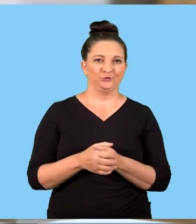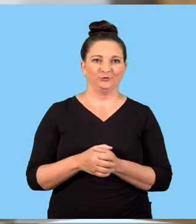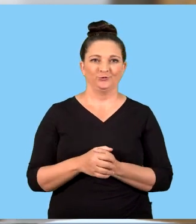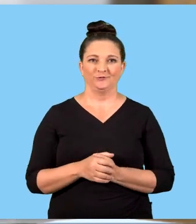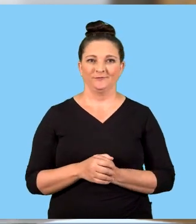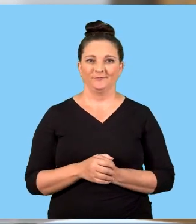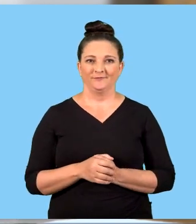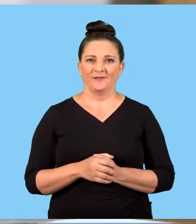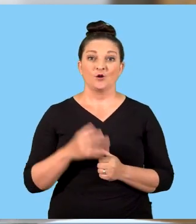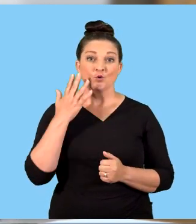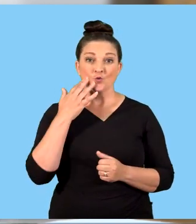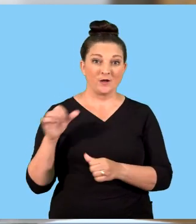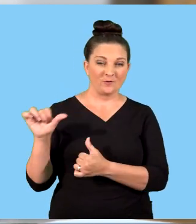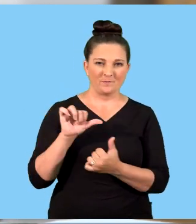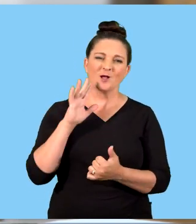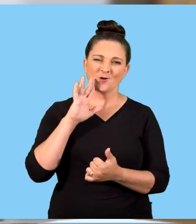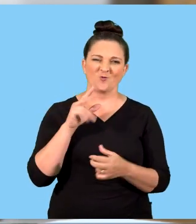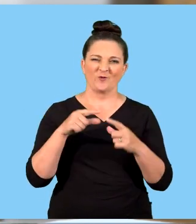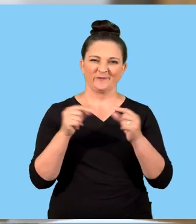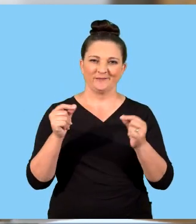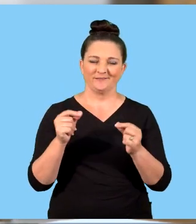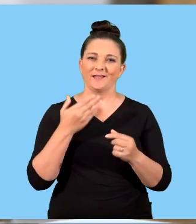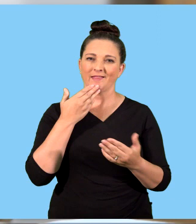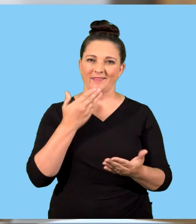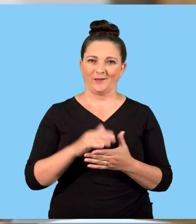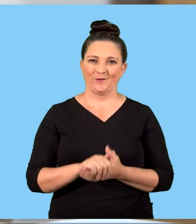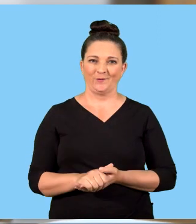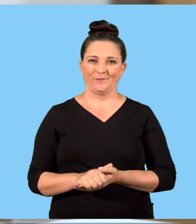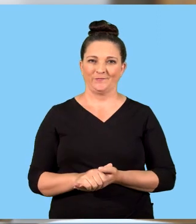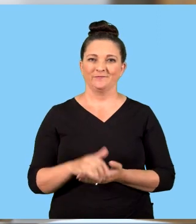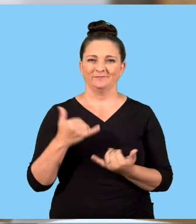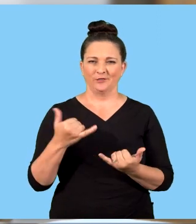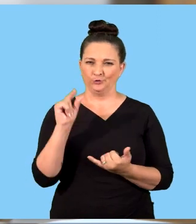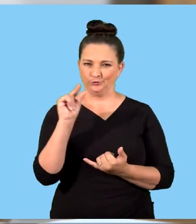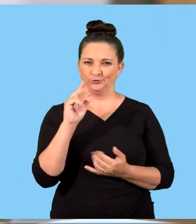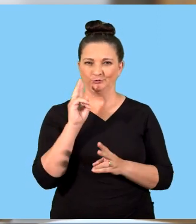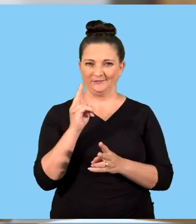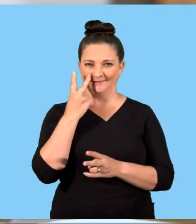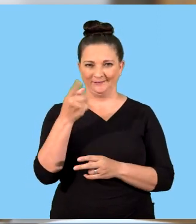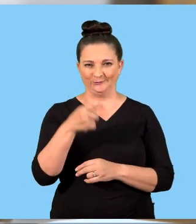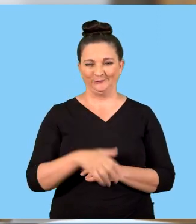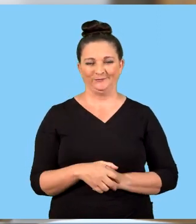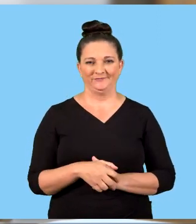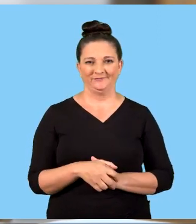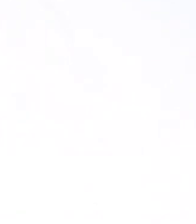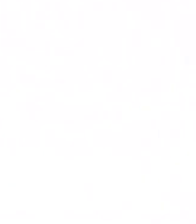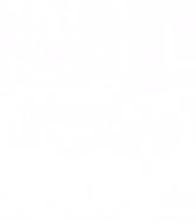think we've been worked on long. And when we get back, we'll wrap things up. Thank you very much. Looking forward to chatting with you guys soon.